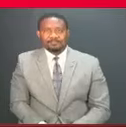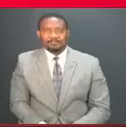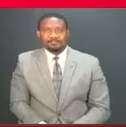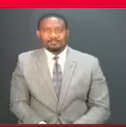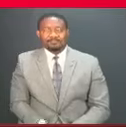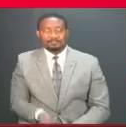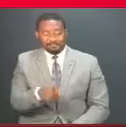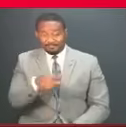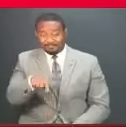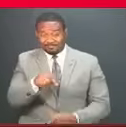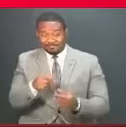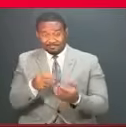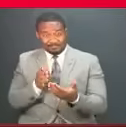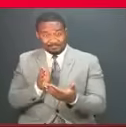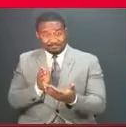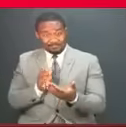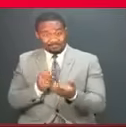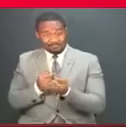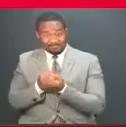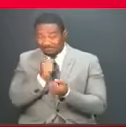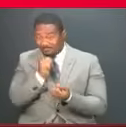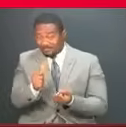Those against say no.